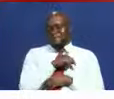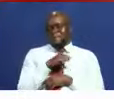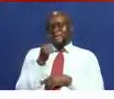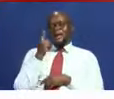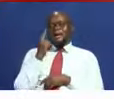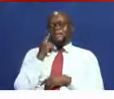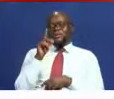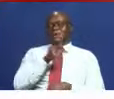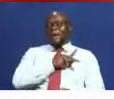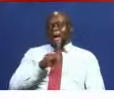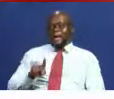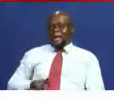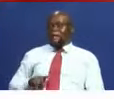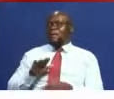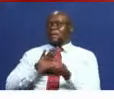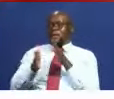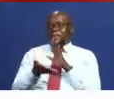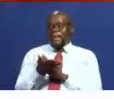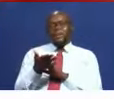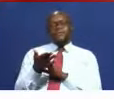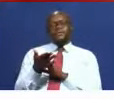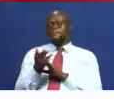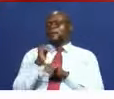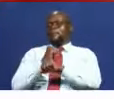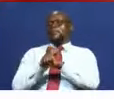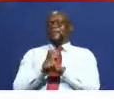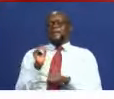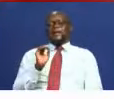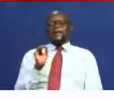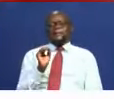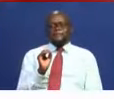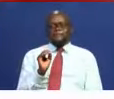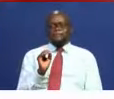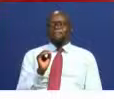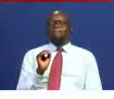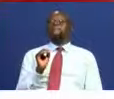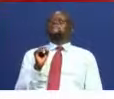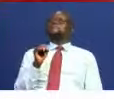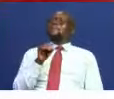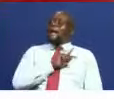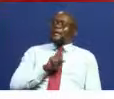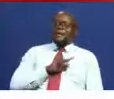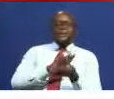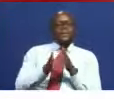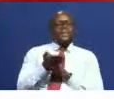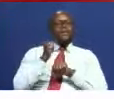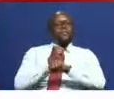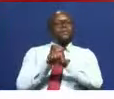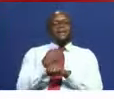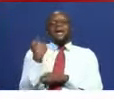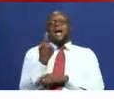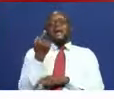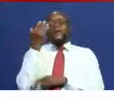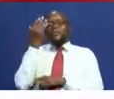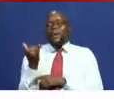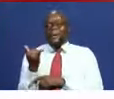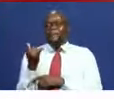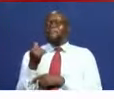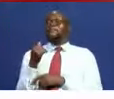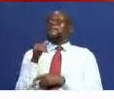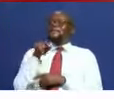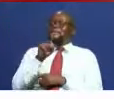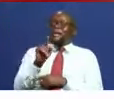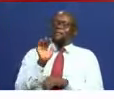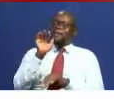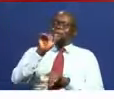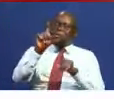saw a king without a covering, a naked king. Why? Because he was there, he